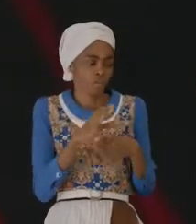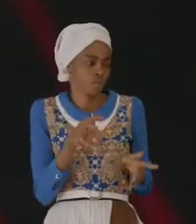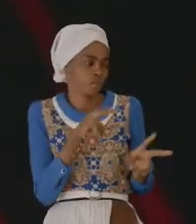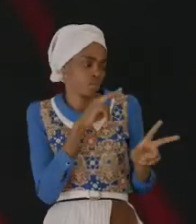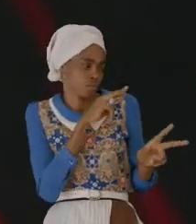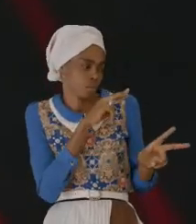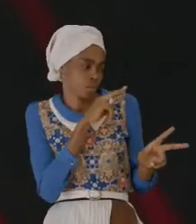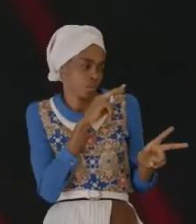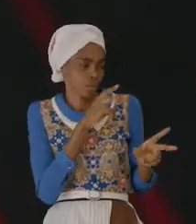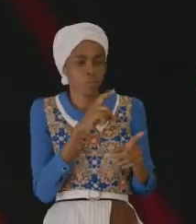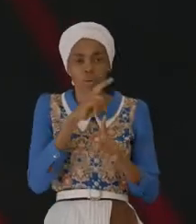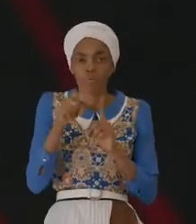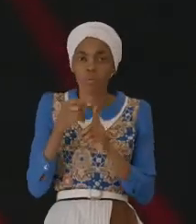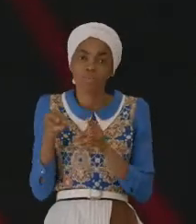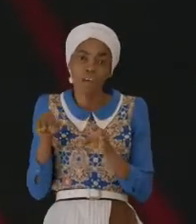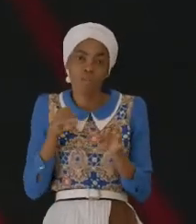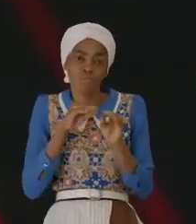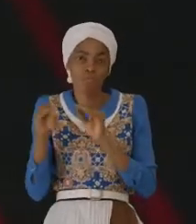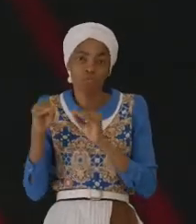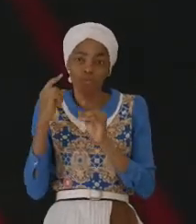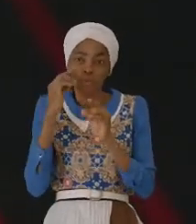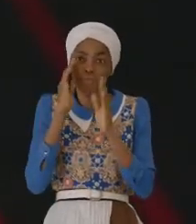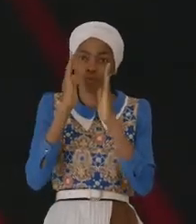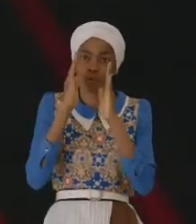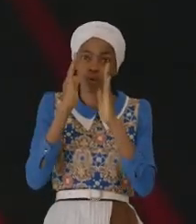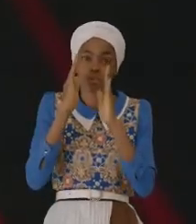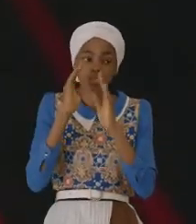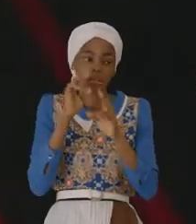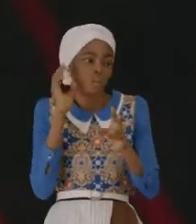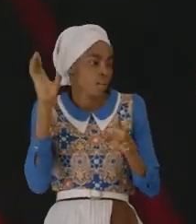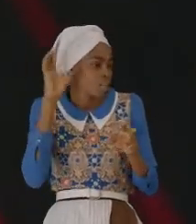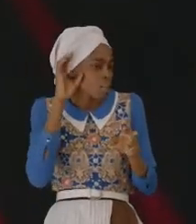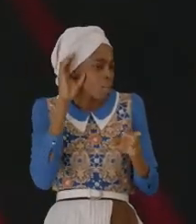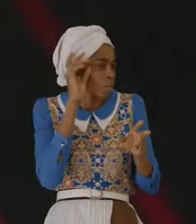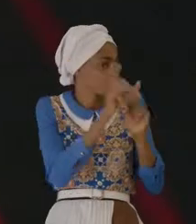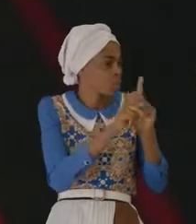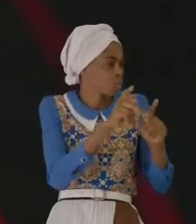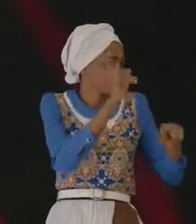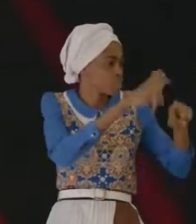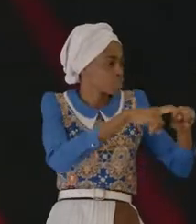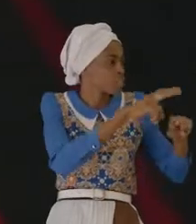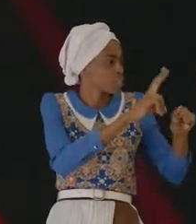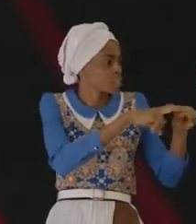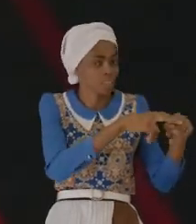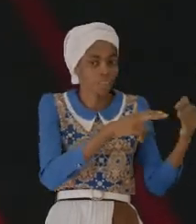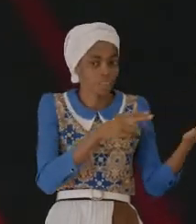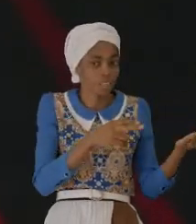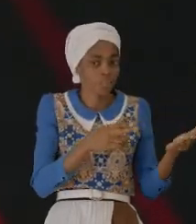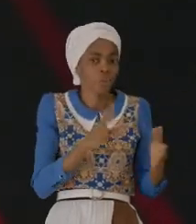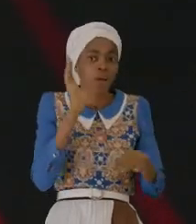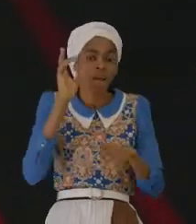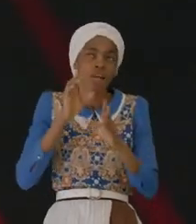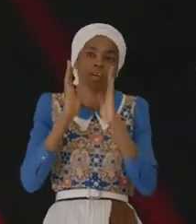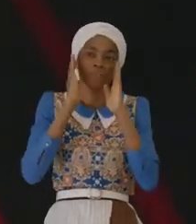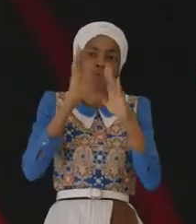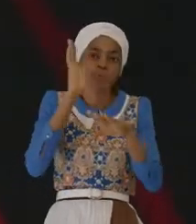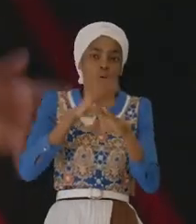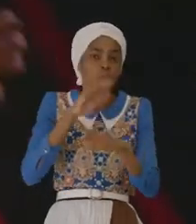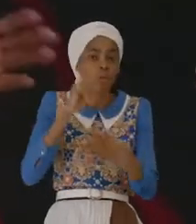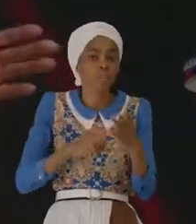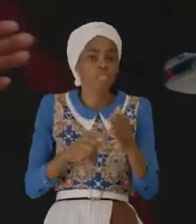at them hearing them concentrating on what they are saying or doing